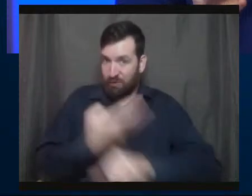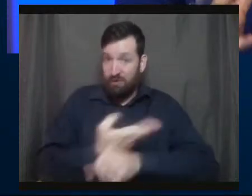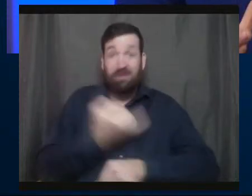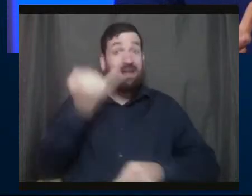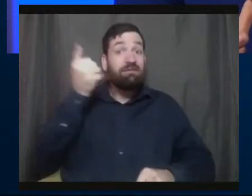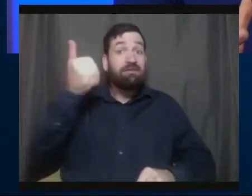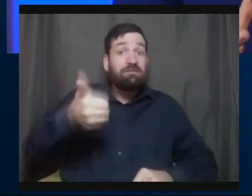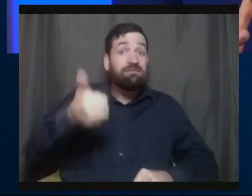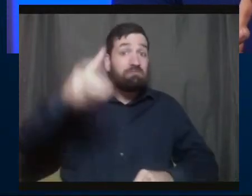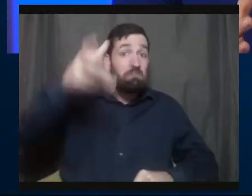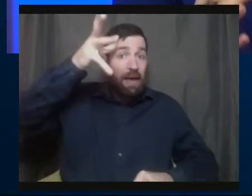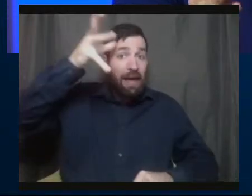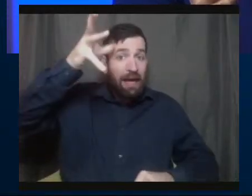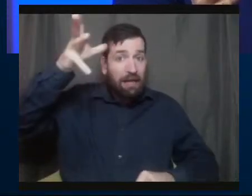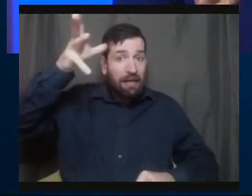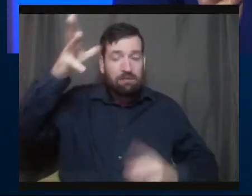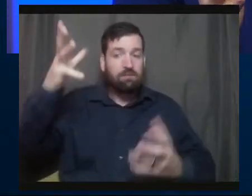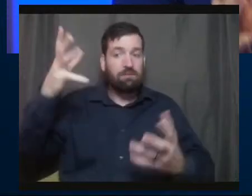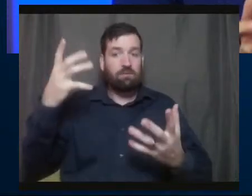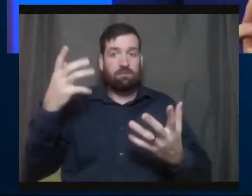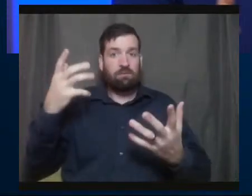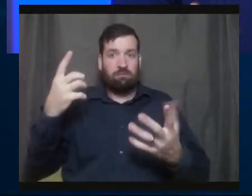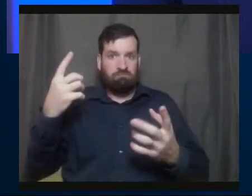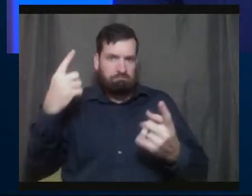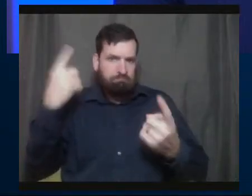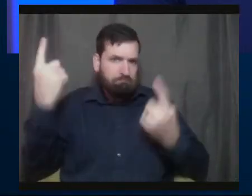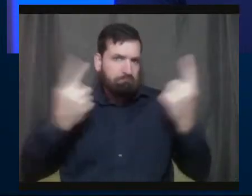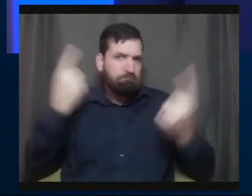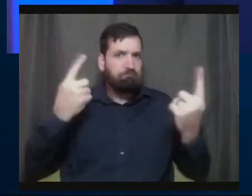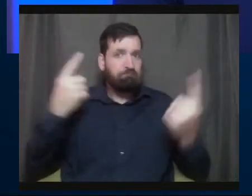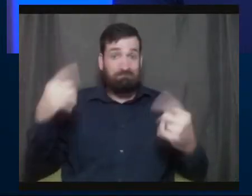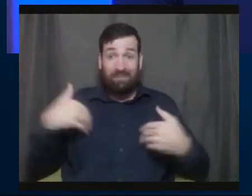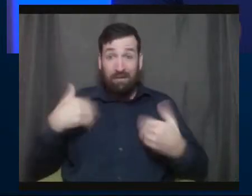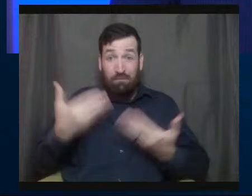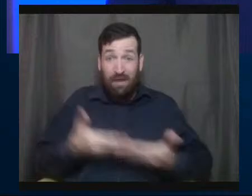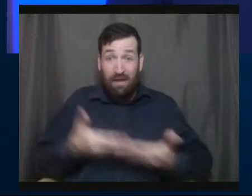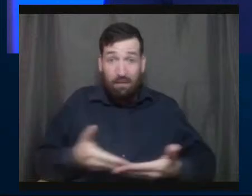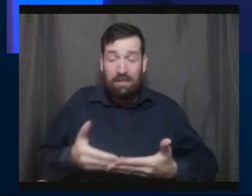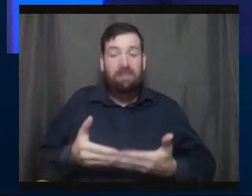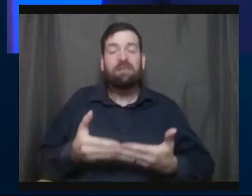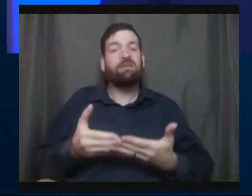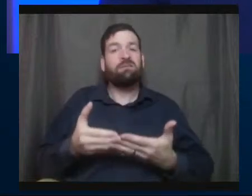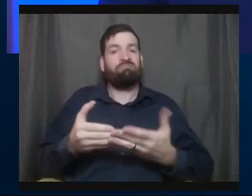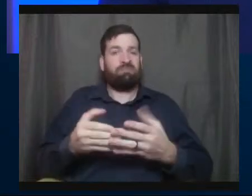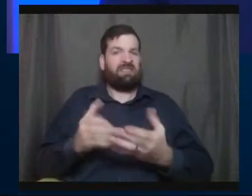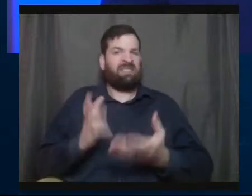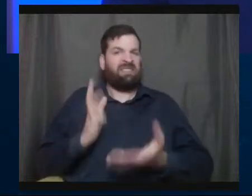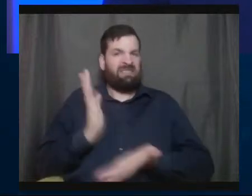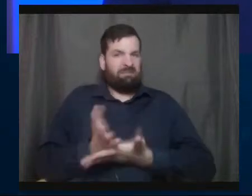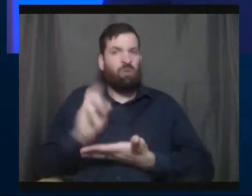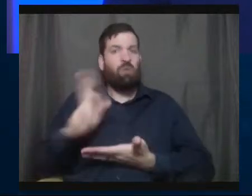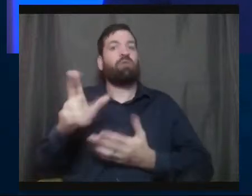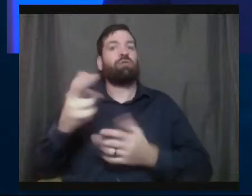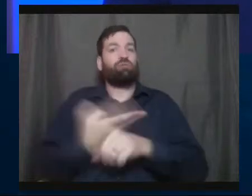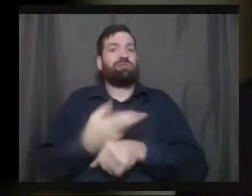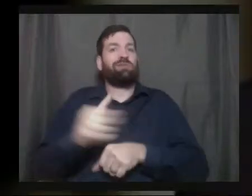thinking of conceiving, get off it or come up with an alternative. And what alternatives would those be?